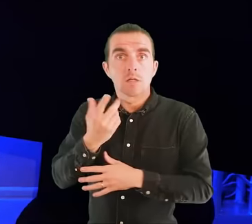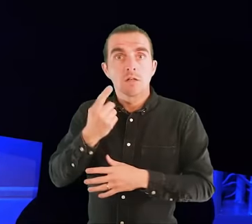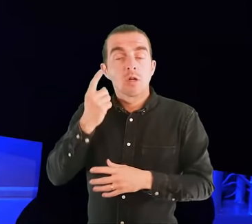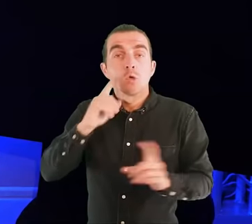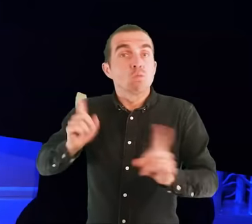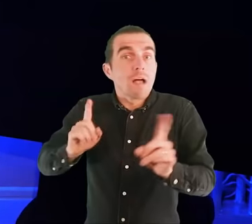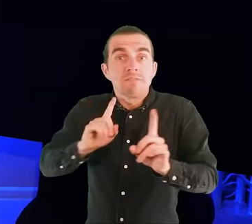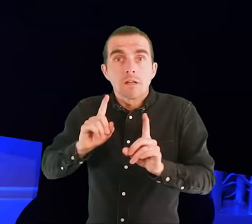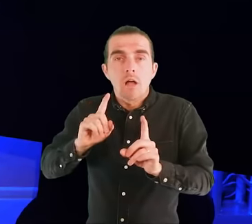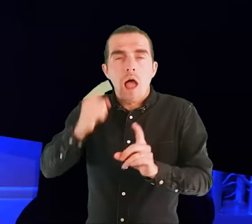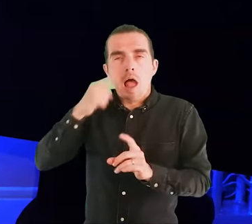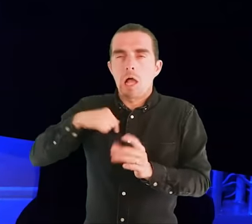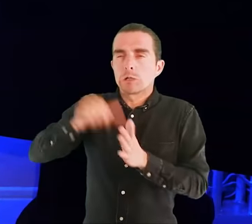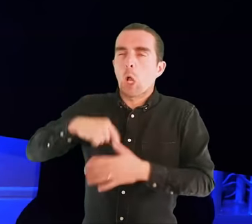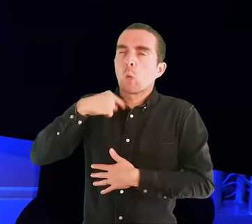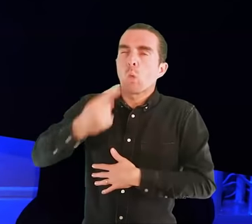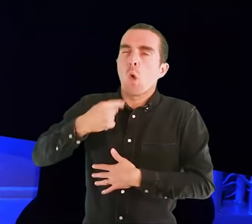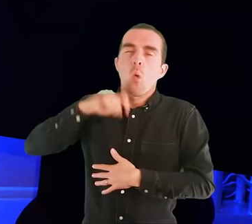tomorrow. Start today.